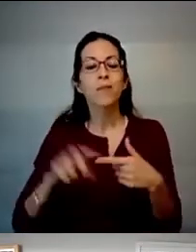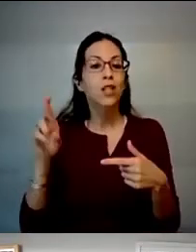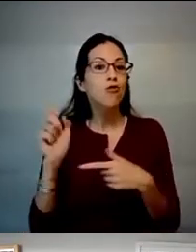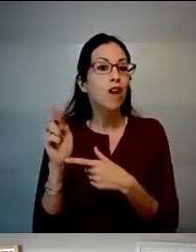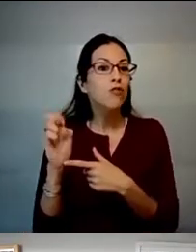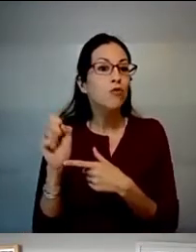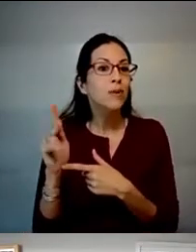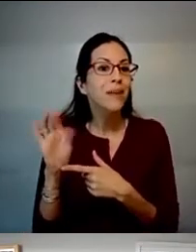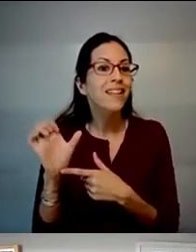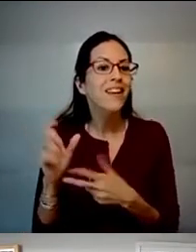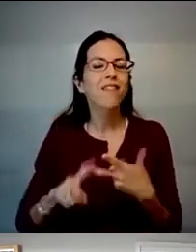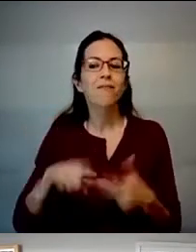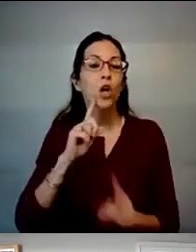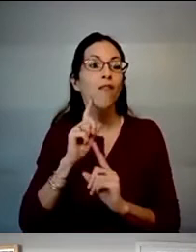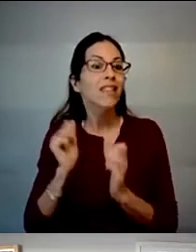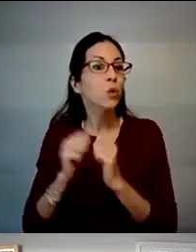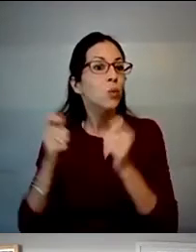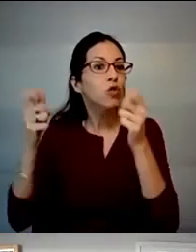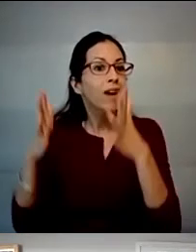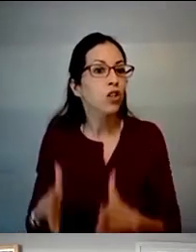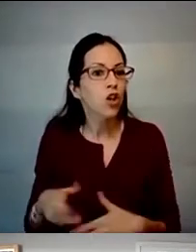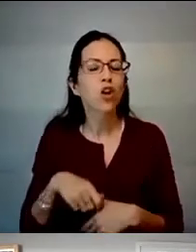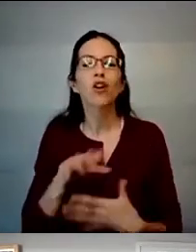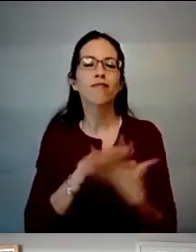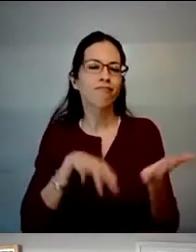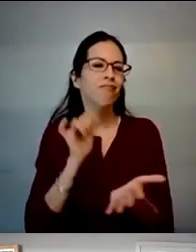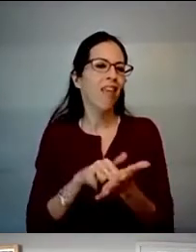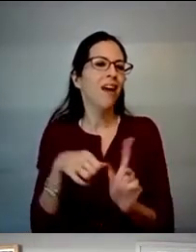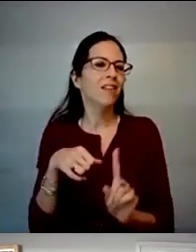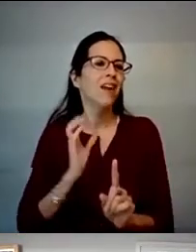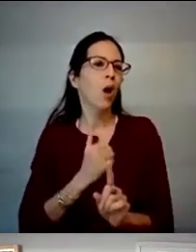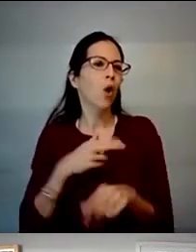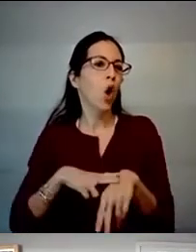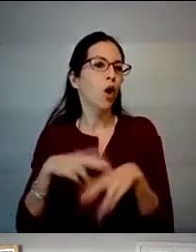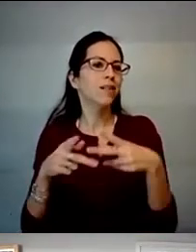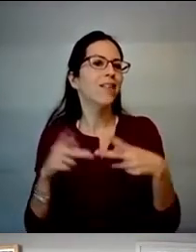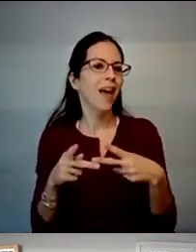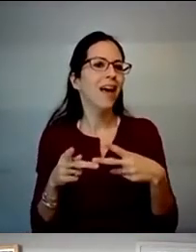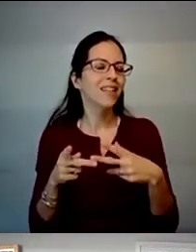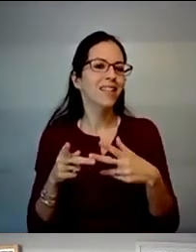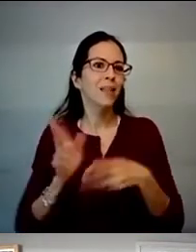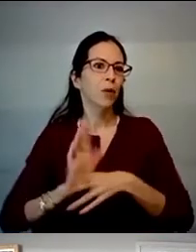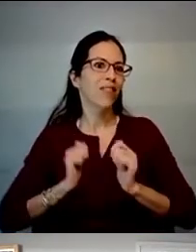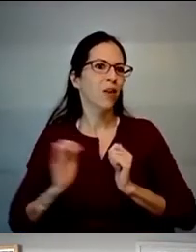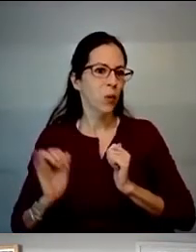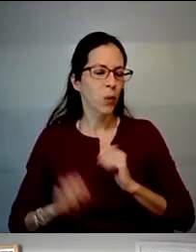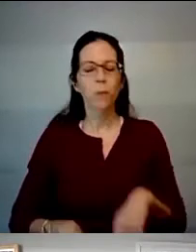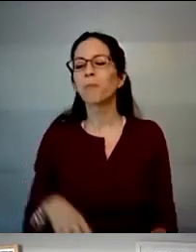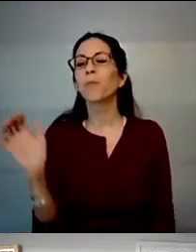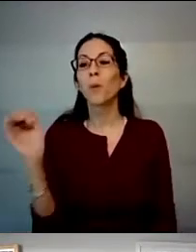directors, and that again is on a Insight Cinema. And we also have a large collection